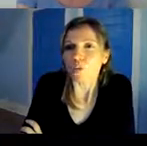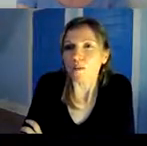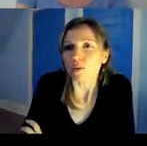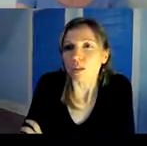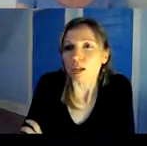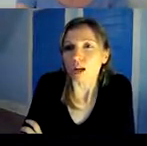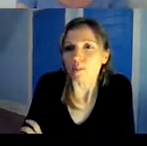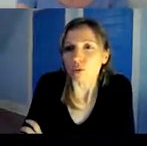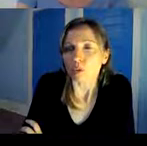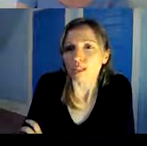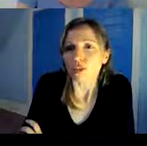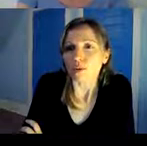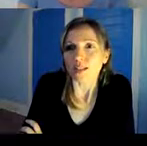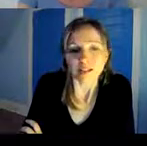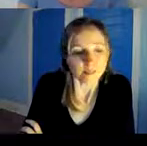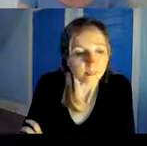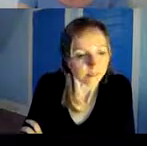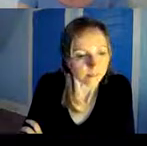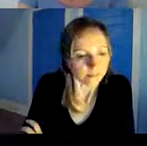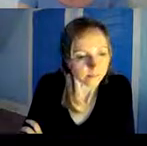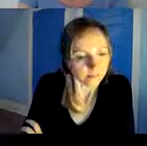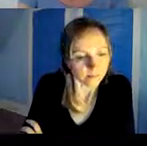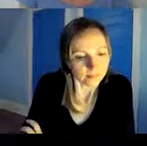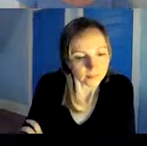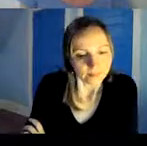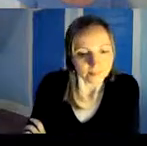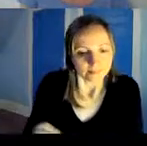And each one of those can carry up to 22 seeds.